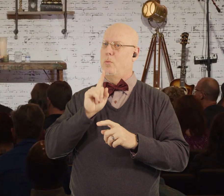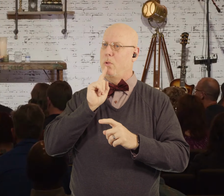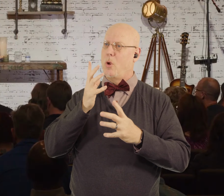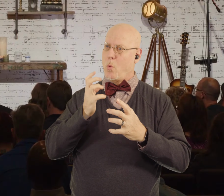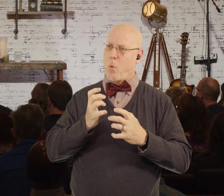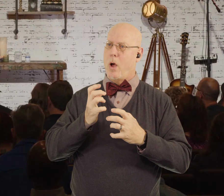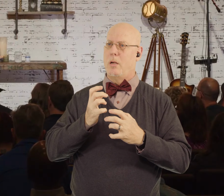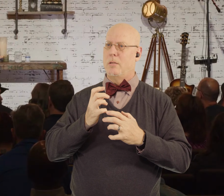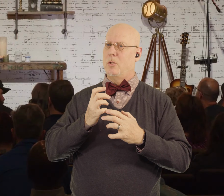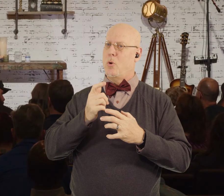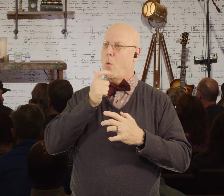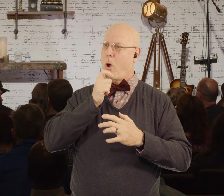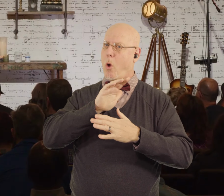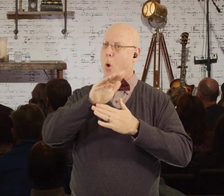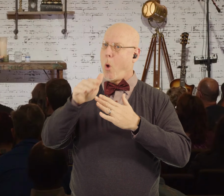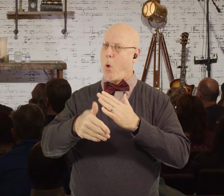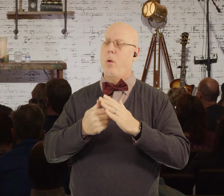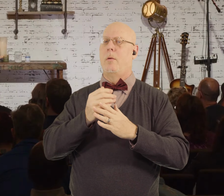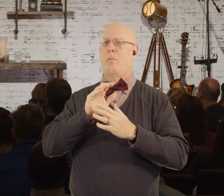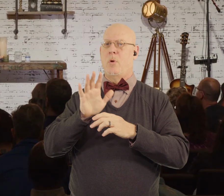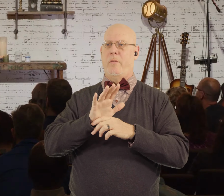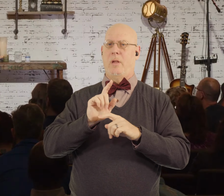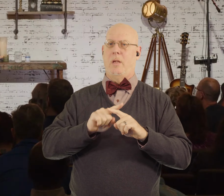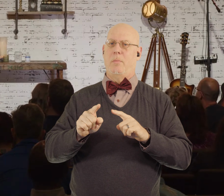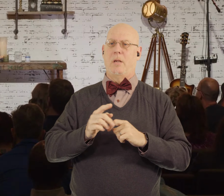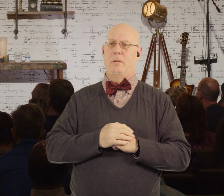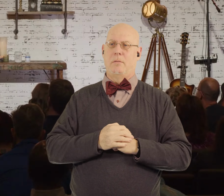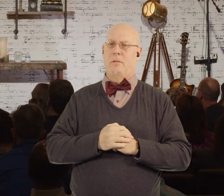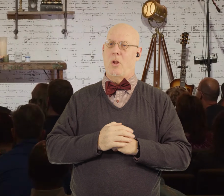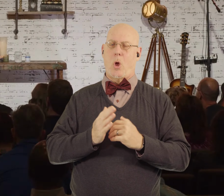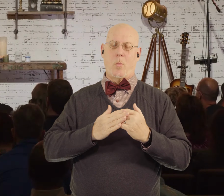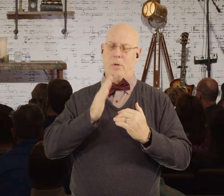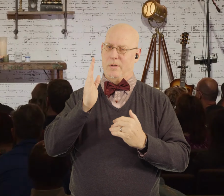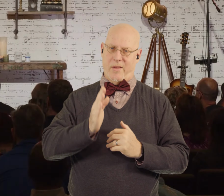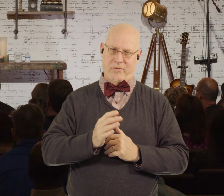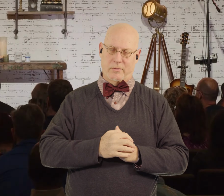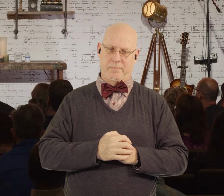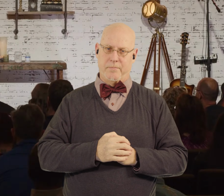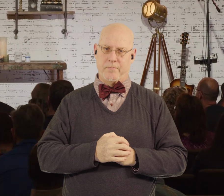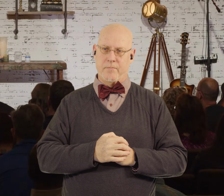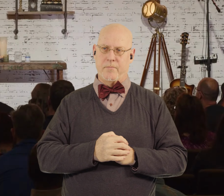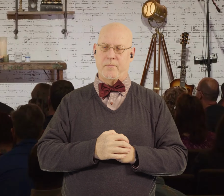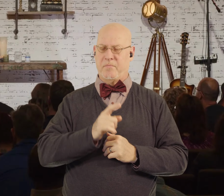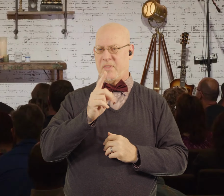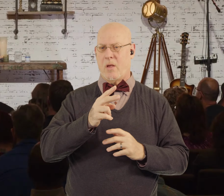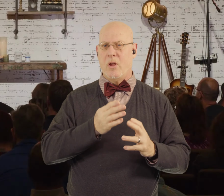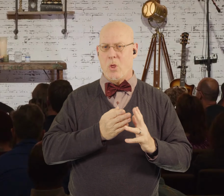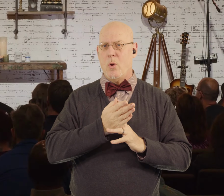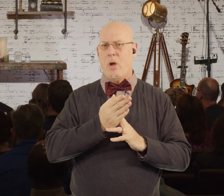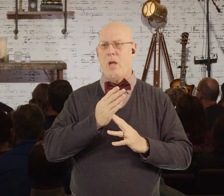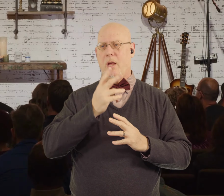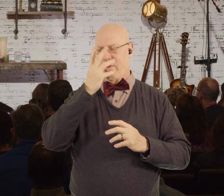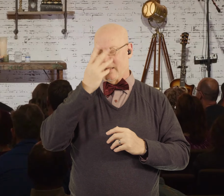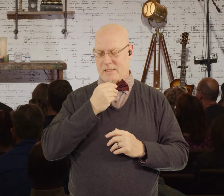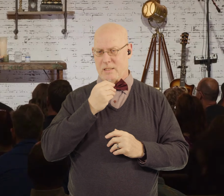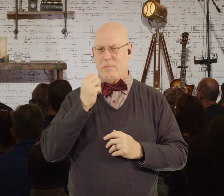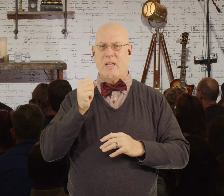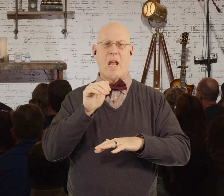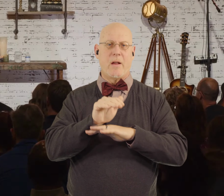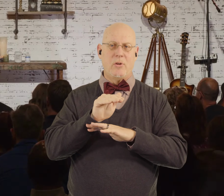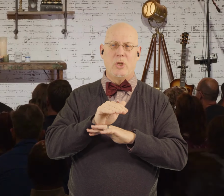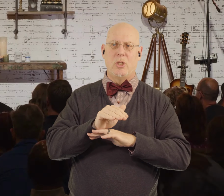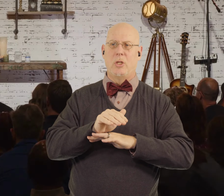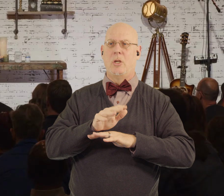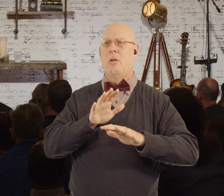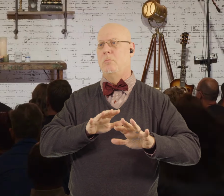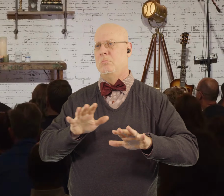family, really good intentions of making it through the movie. But he hardly ever does. By halfway through, he'll fall